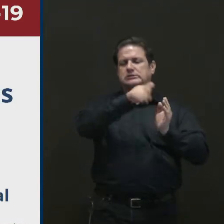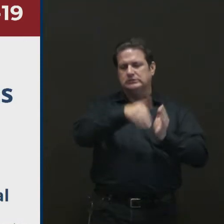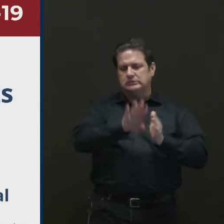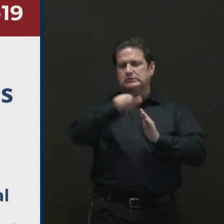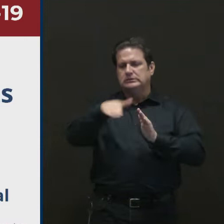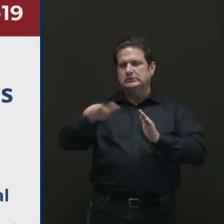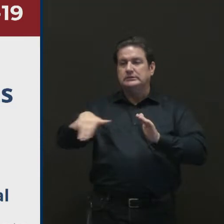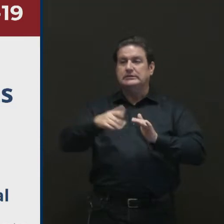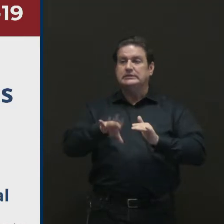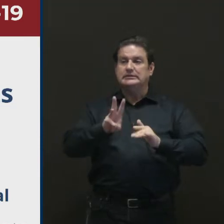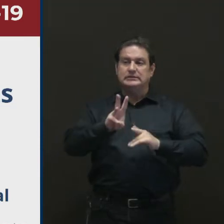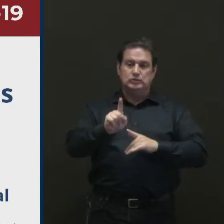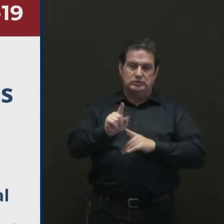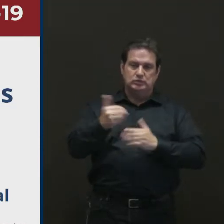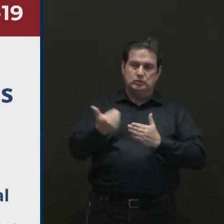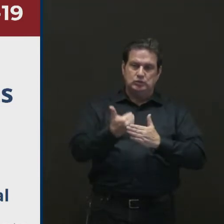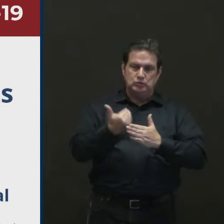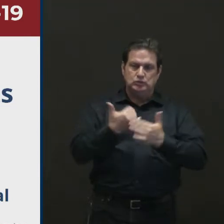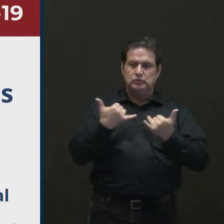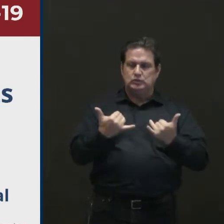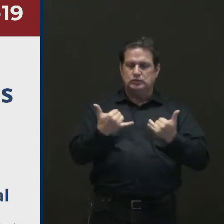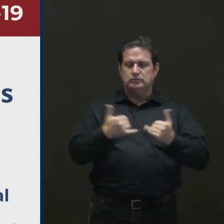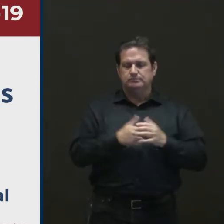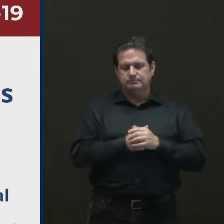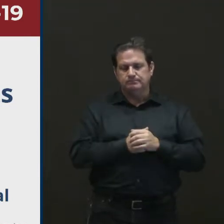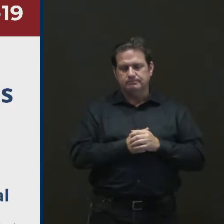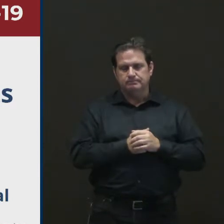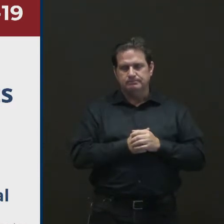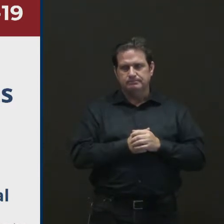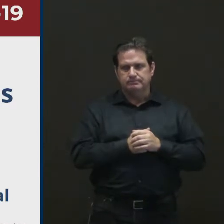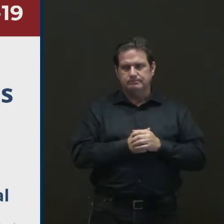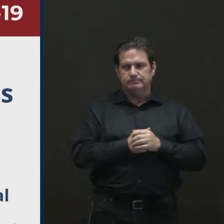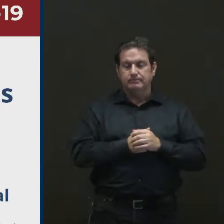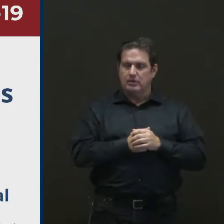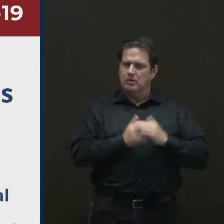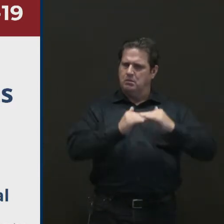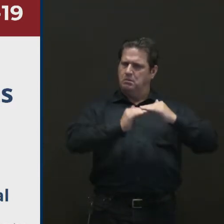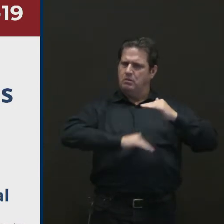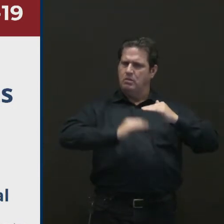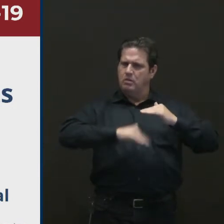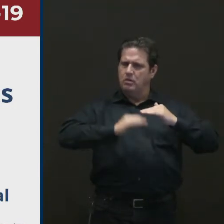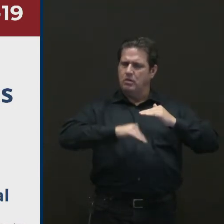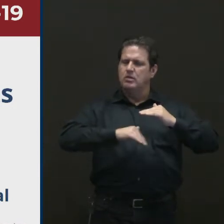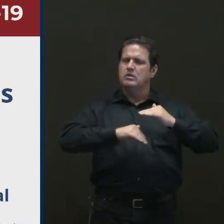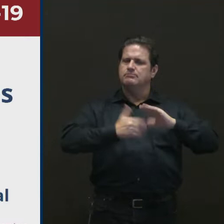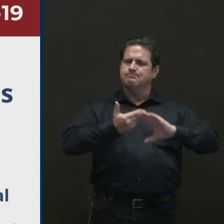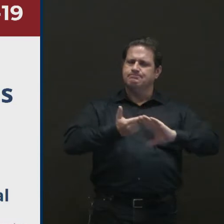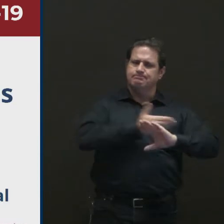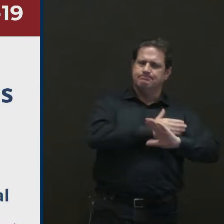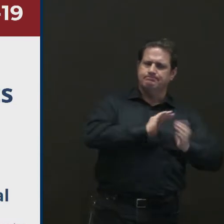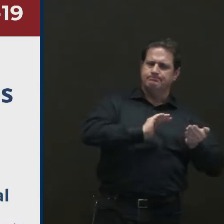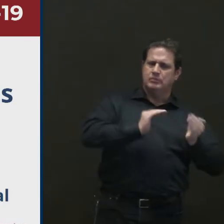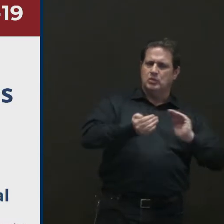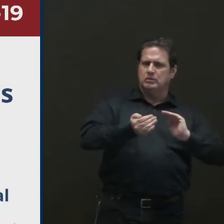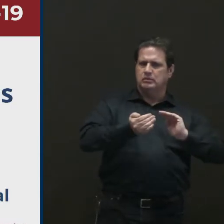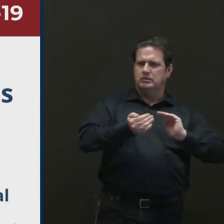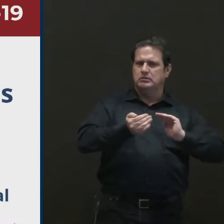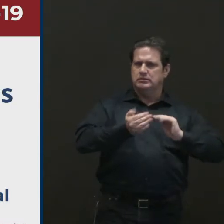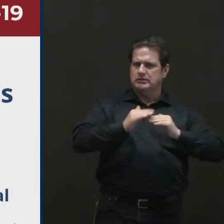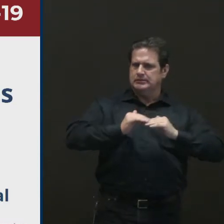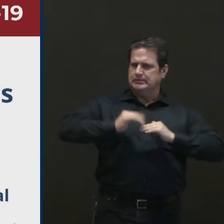We're up to 61 today. It's way below our capacity